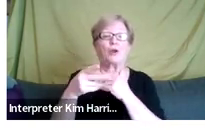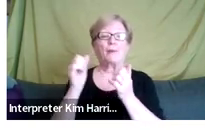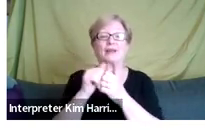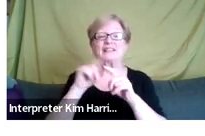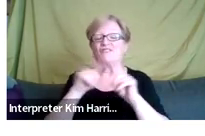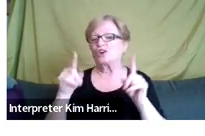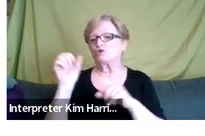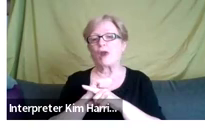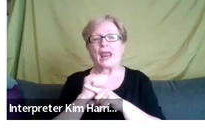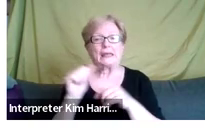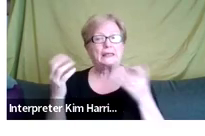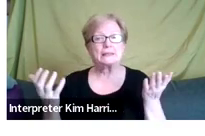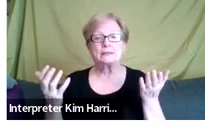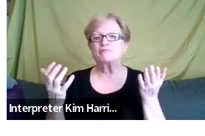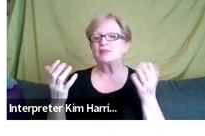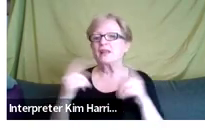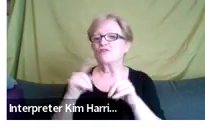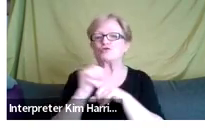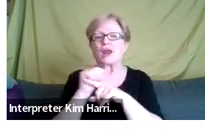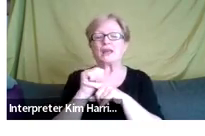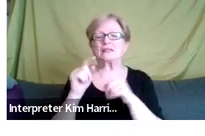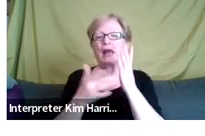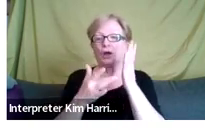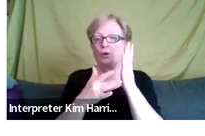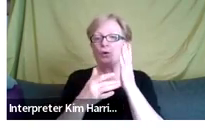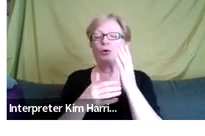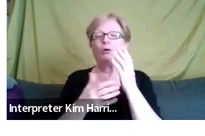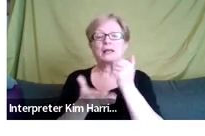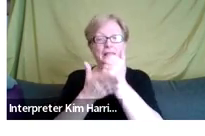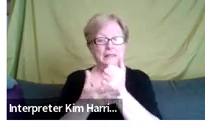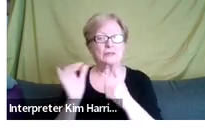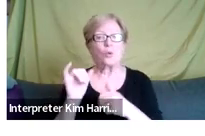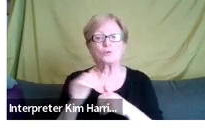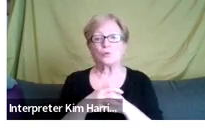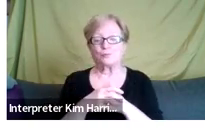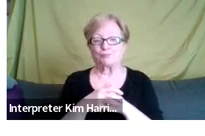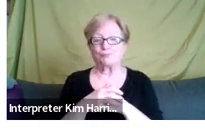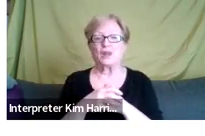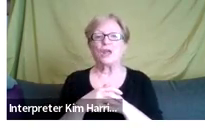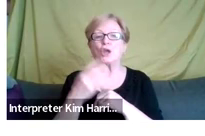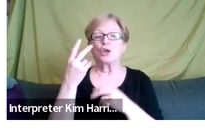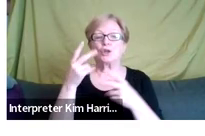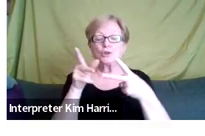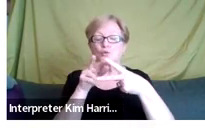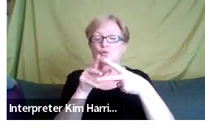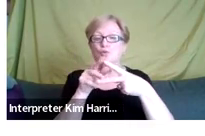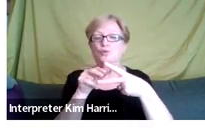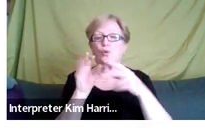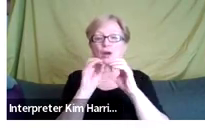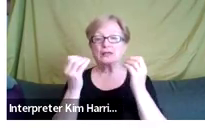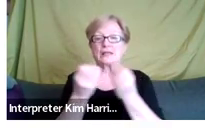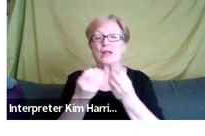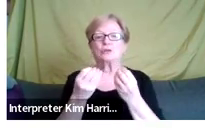trainings and also provides technical assistance to organizations and also